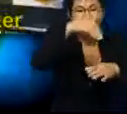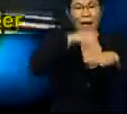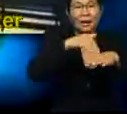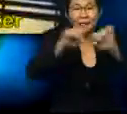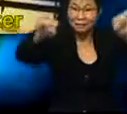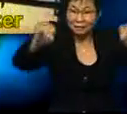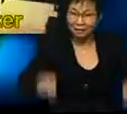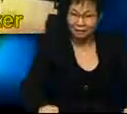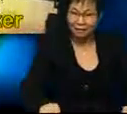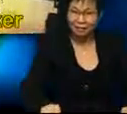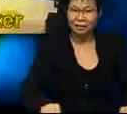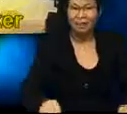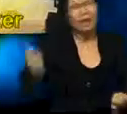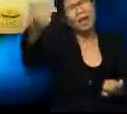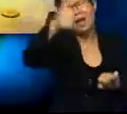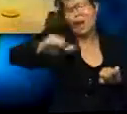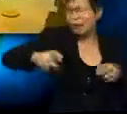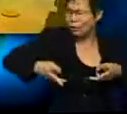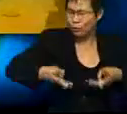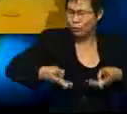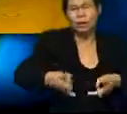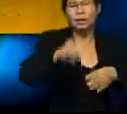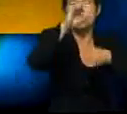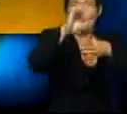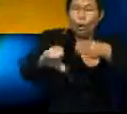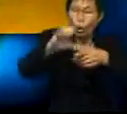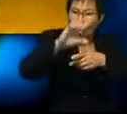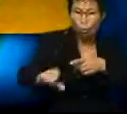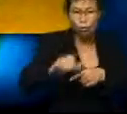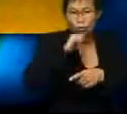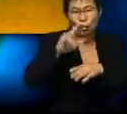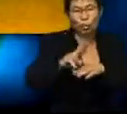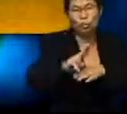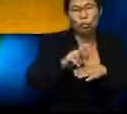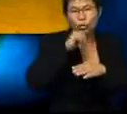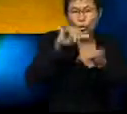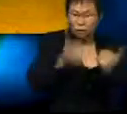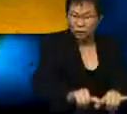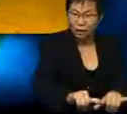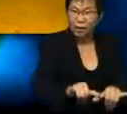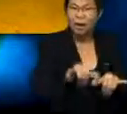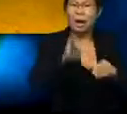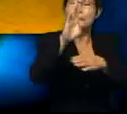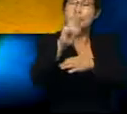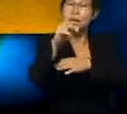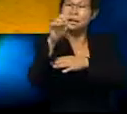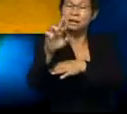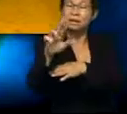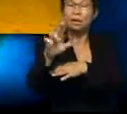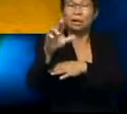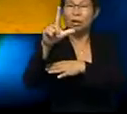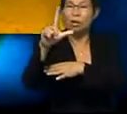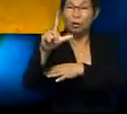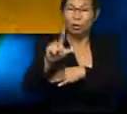station. Anyway, the coal is not going to stay in the bunker slots forever. It has